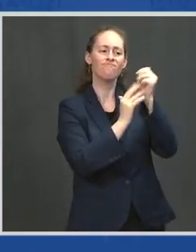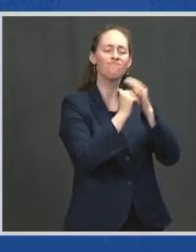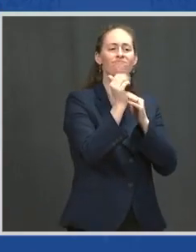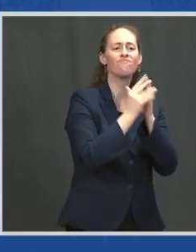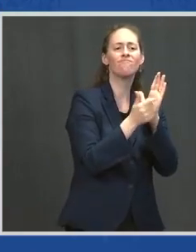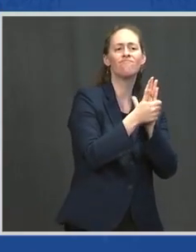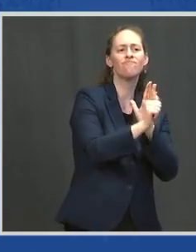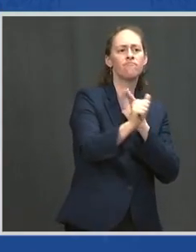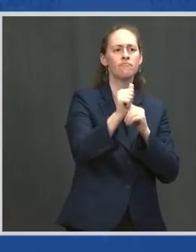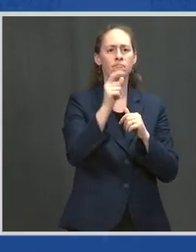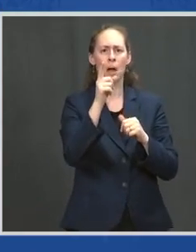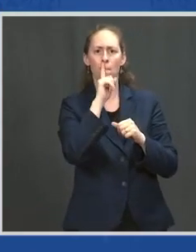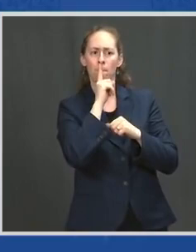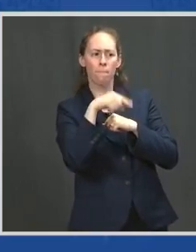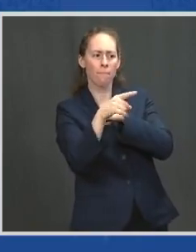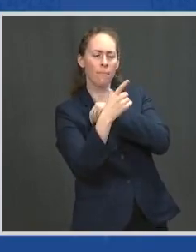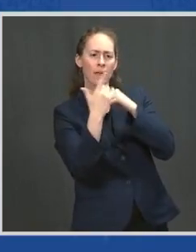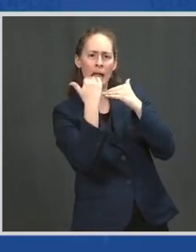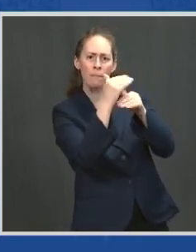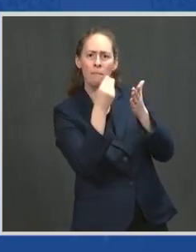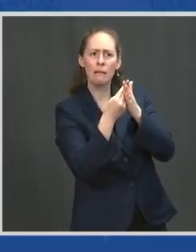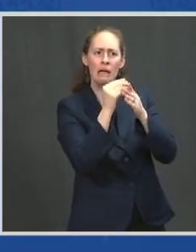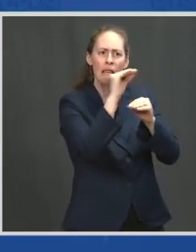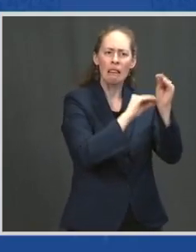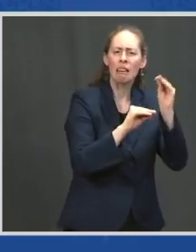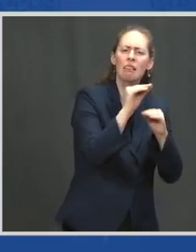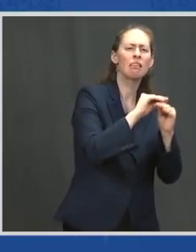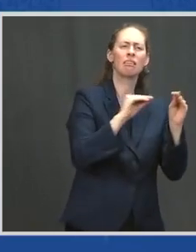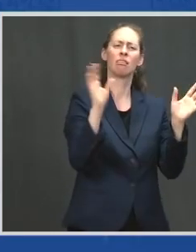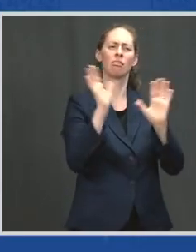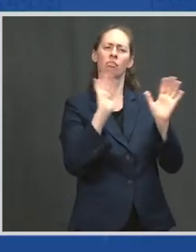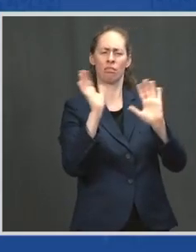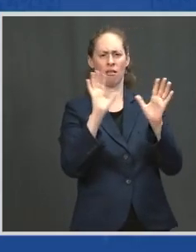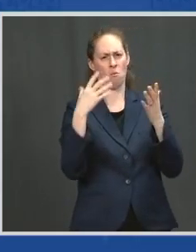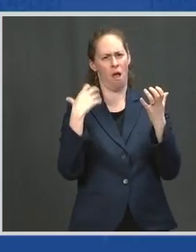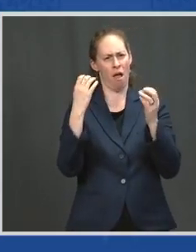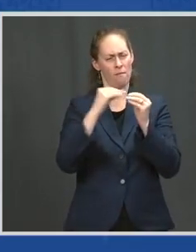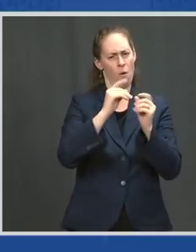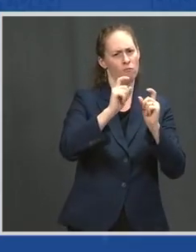money. And we're going to give it to a lot more people. I promise you,